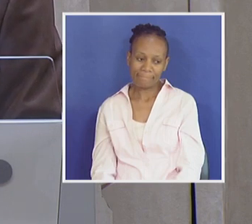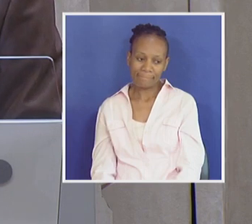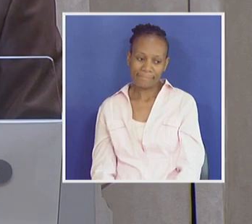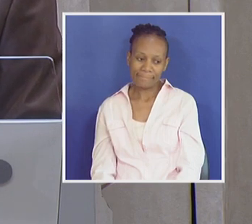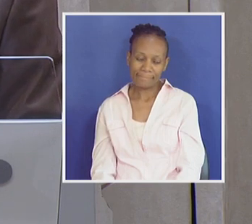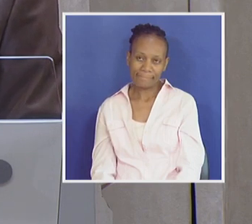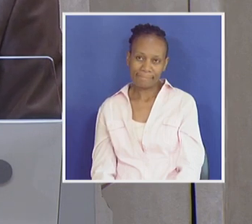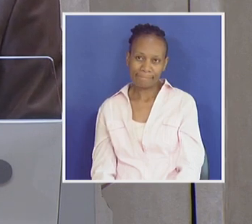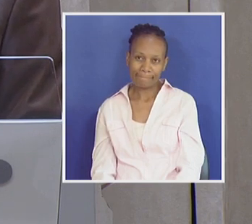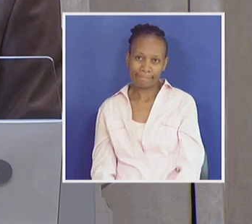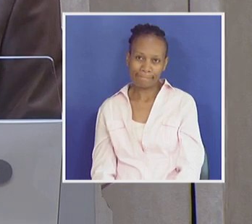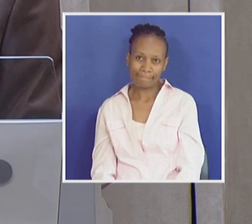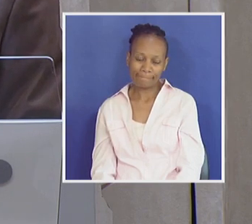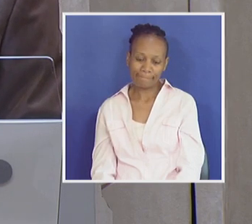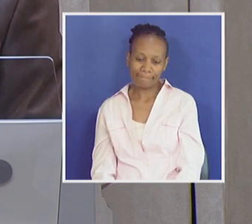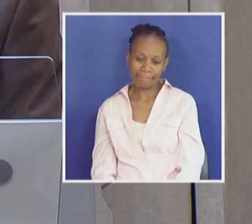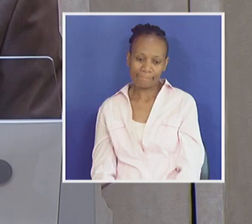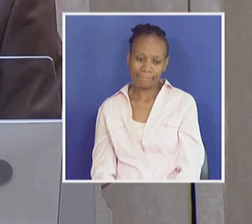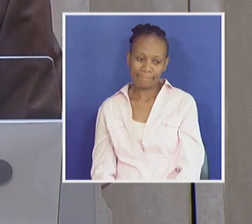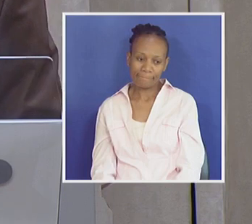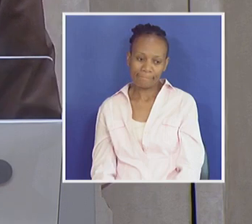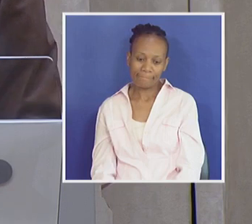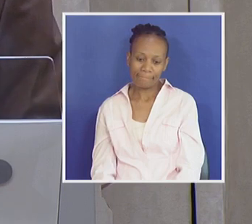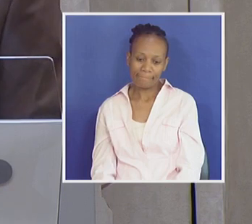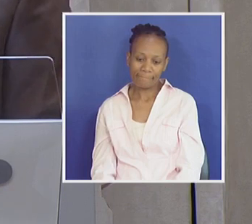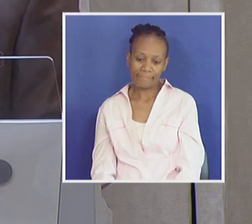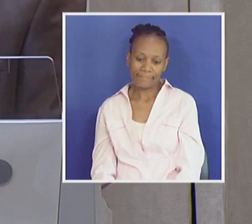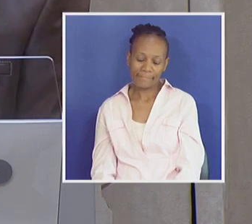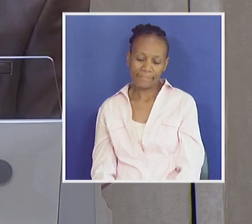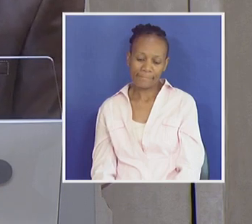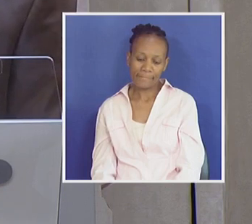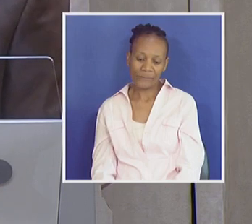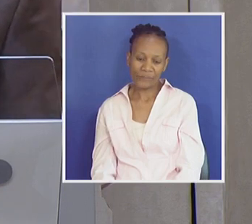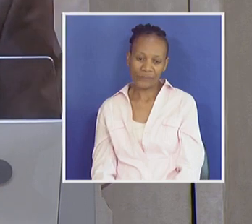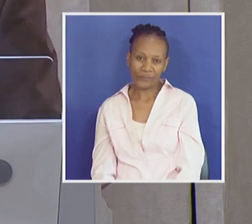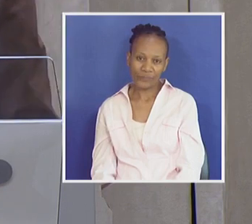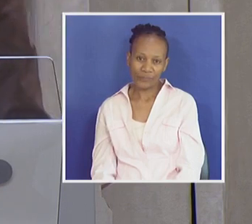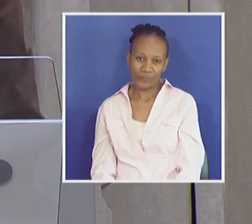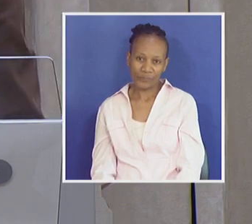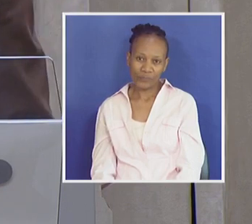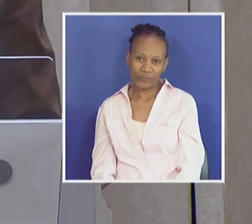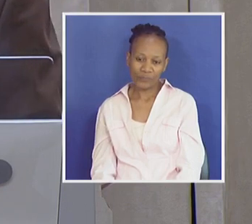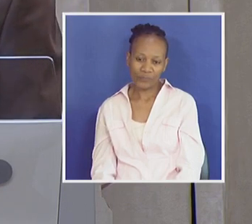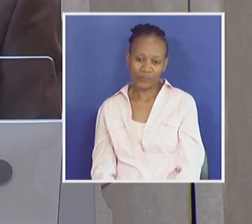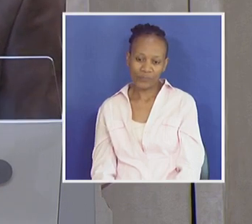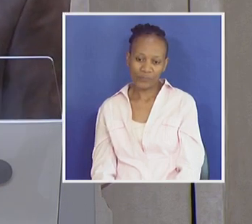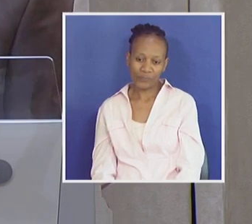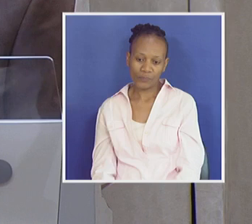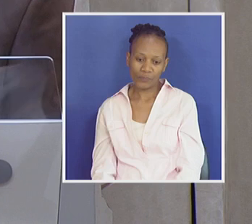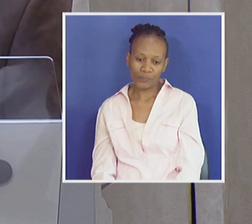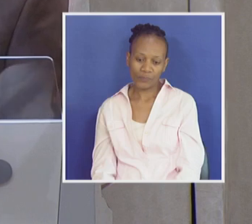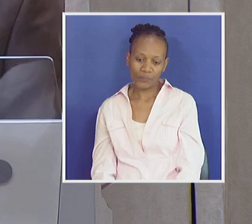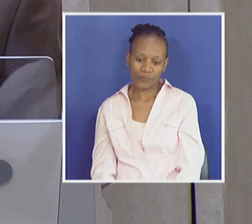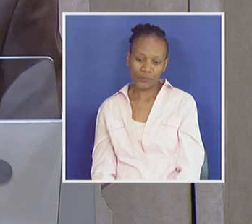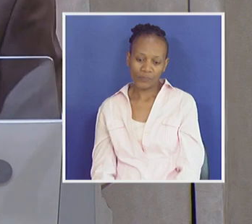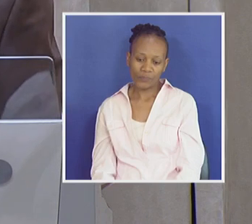of an administrator to ensure fulfillment of that obligations. The Select Committee has observed the impact of not constituting the municipal council